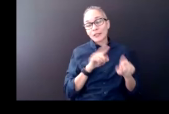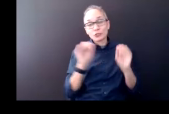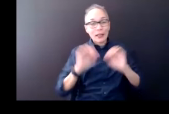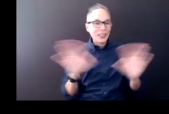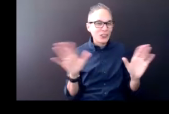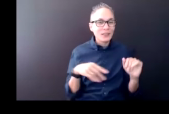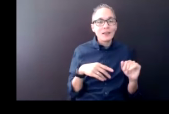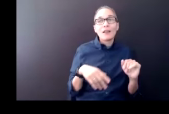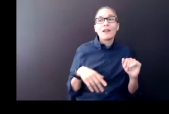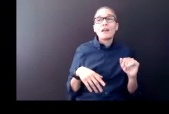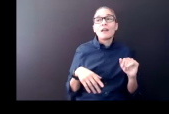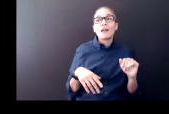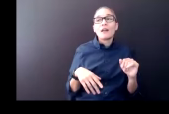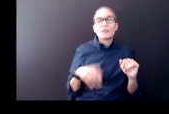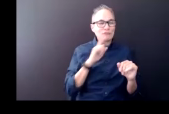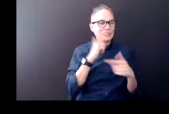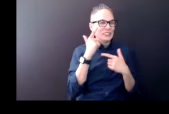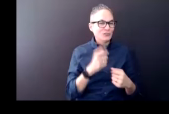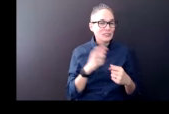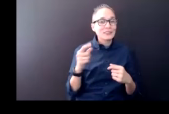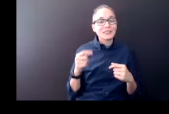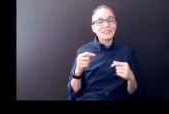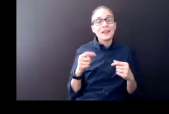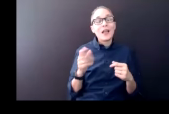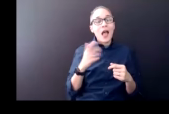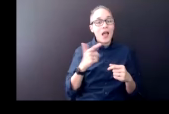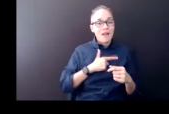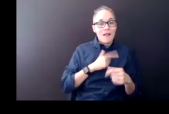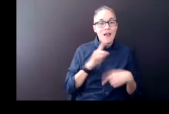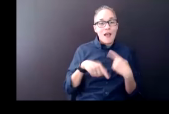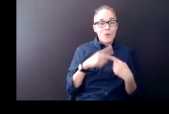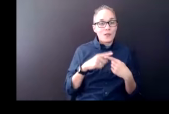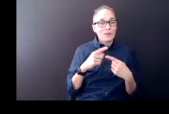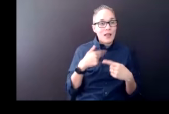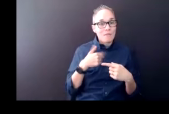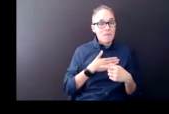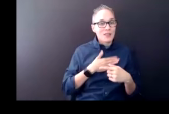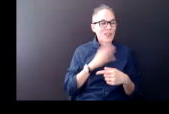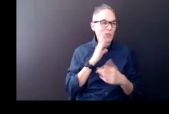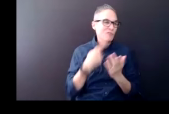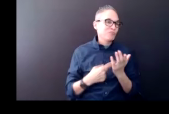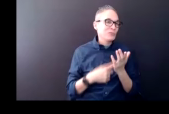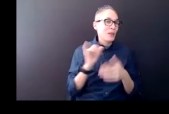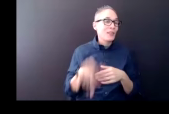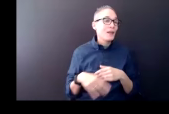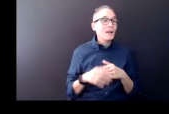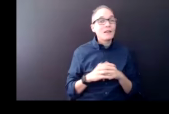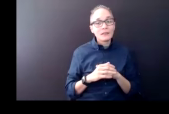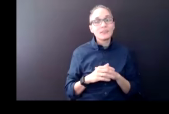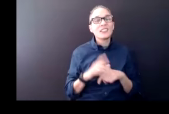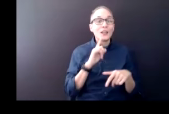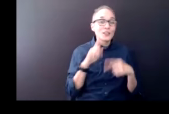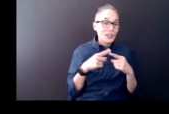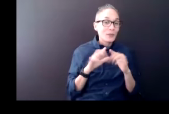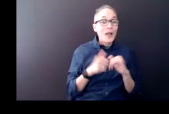this is interesting to another person, which is something I'll touch on when we get to the next topic, right? But then it talks about